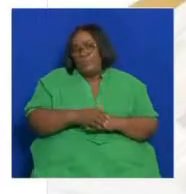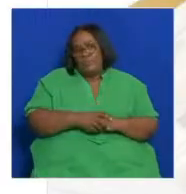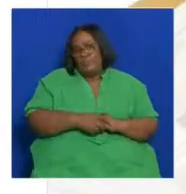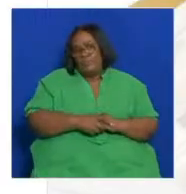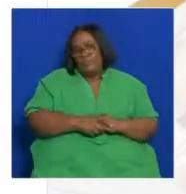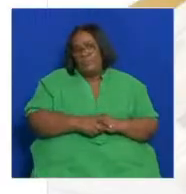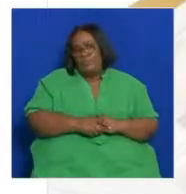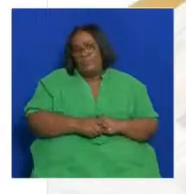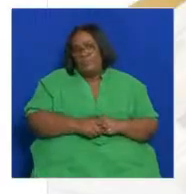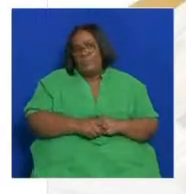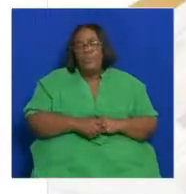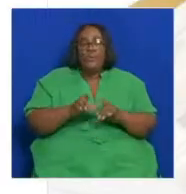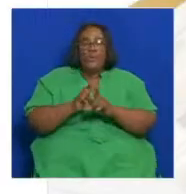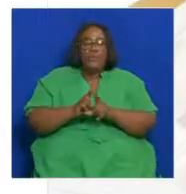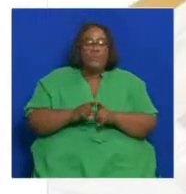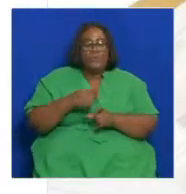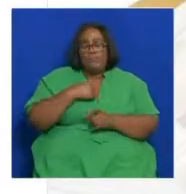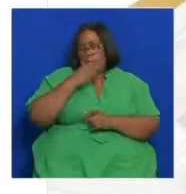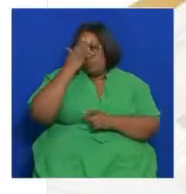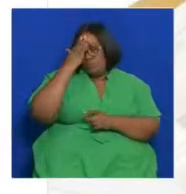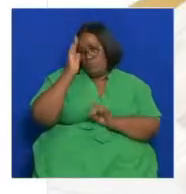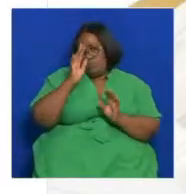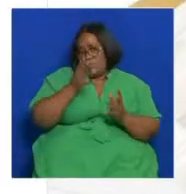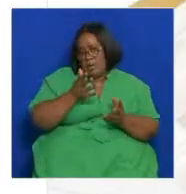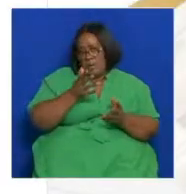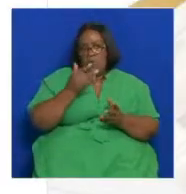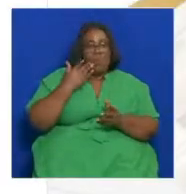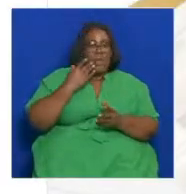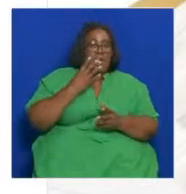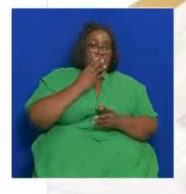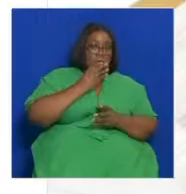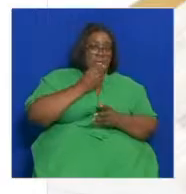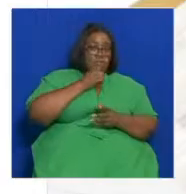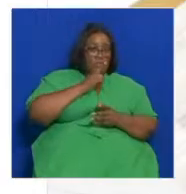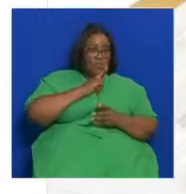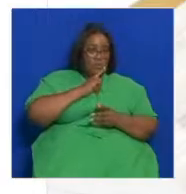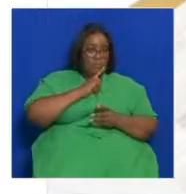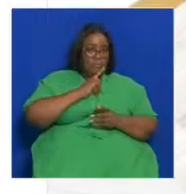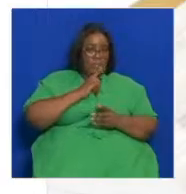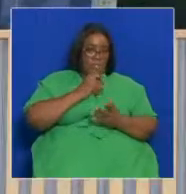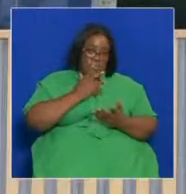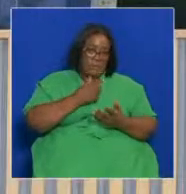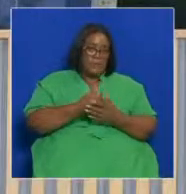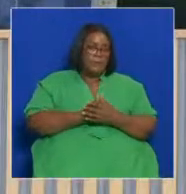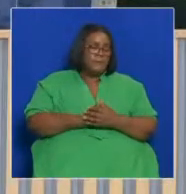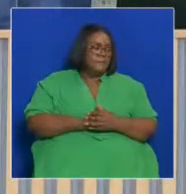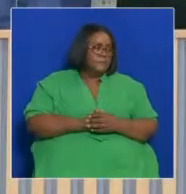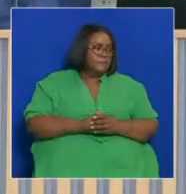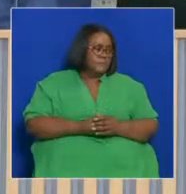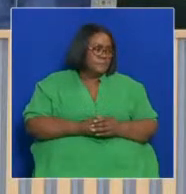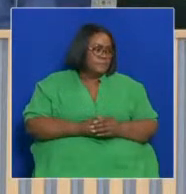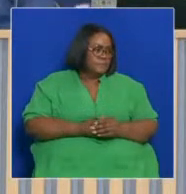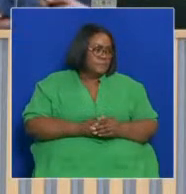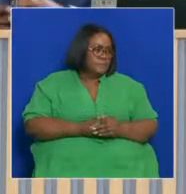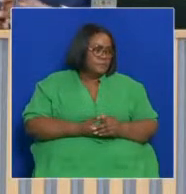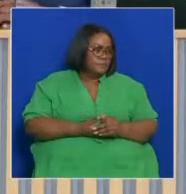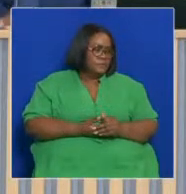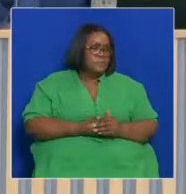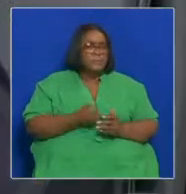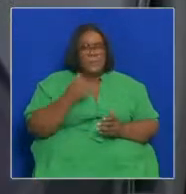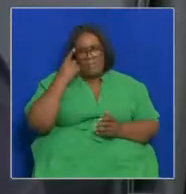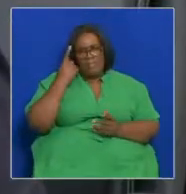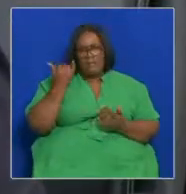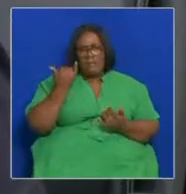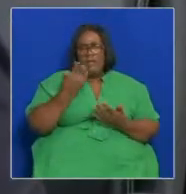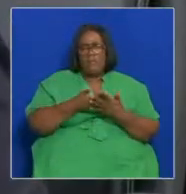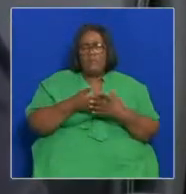them only from what I was subsequently told. I think at this point, we may take the adjournment.